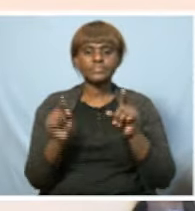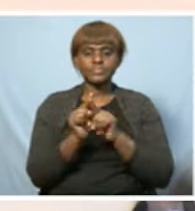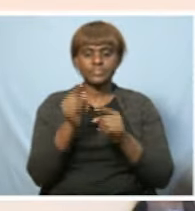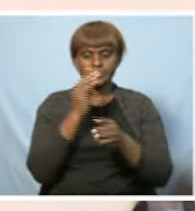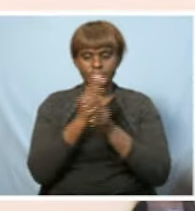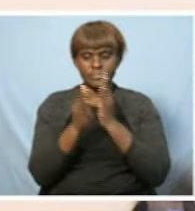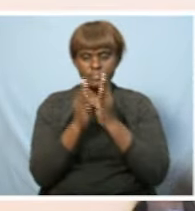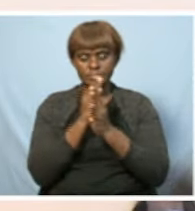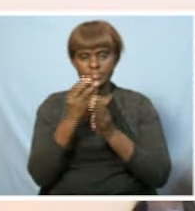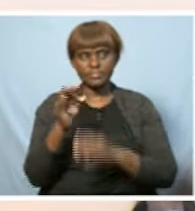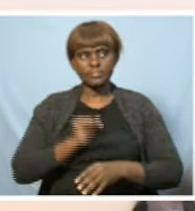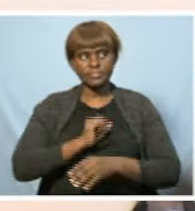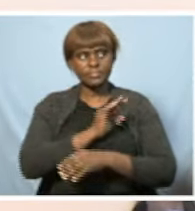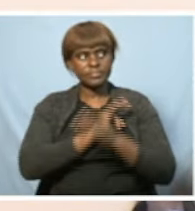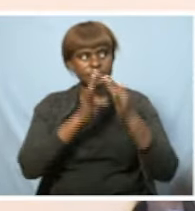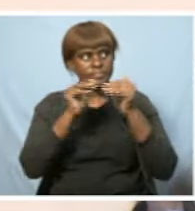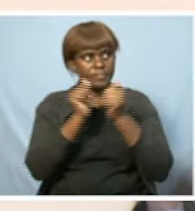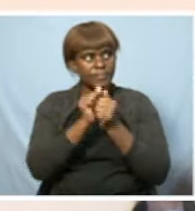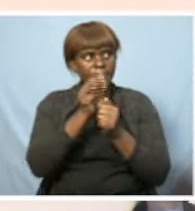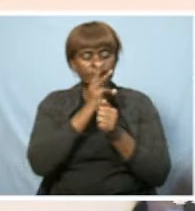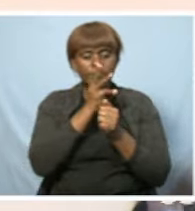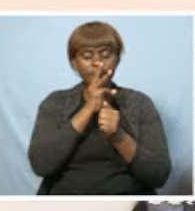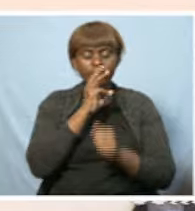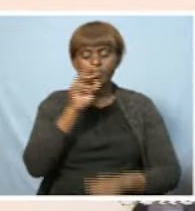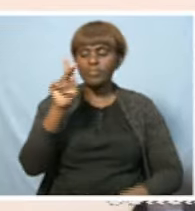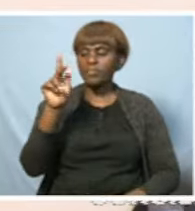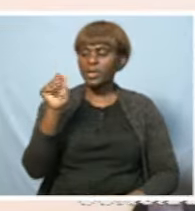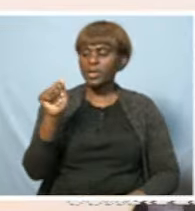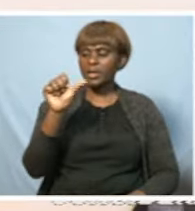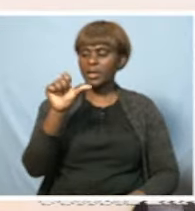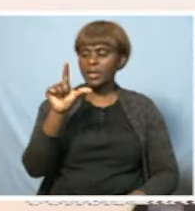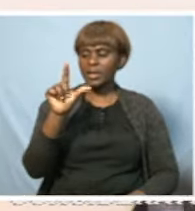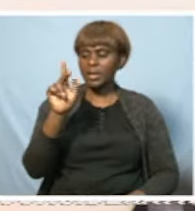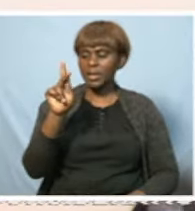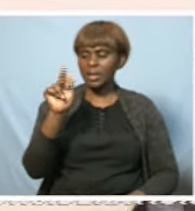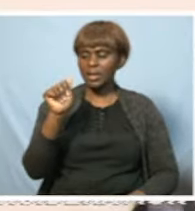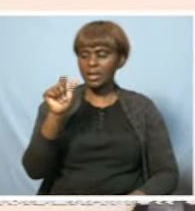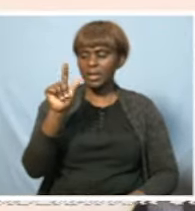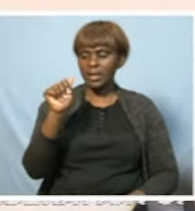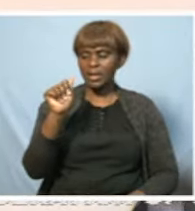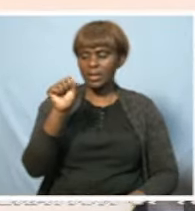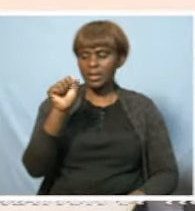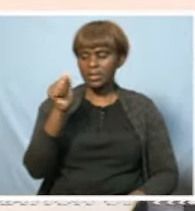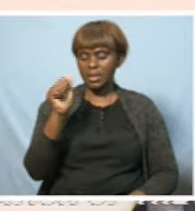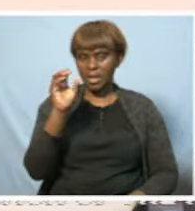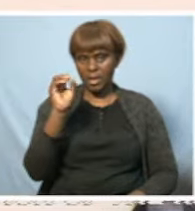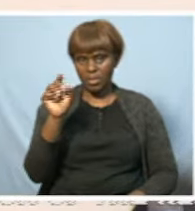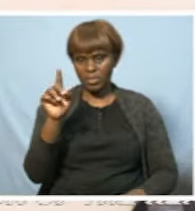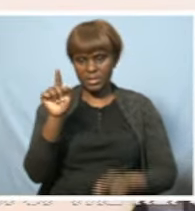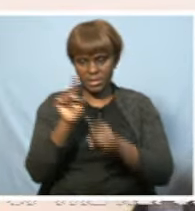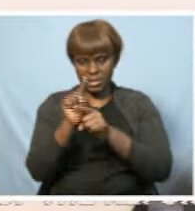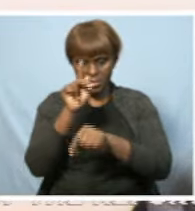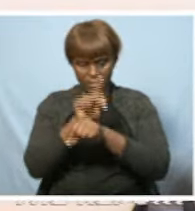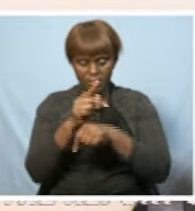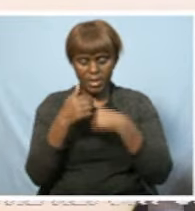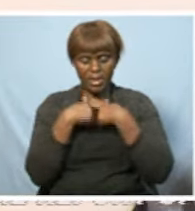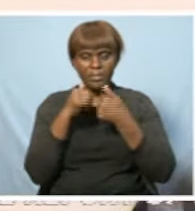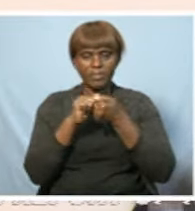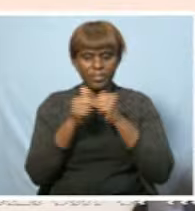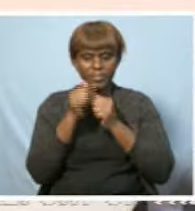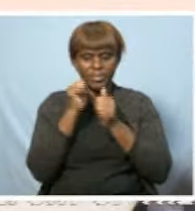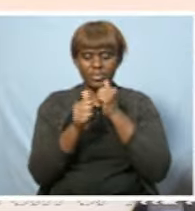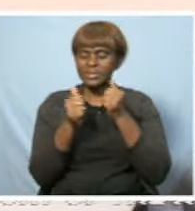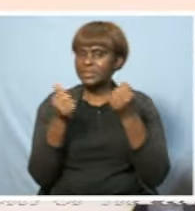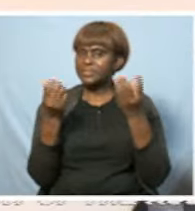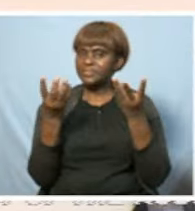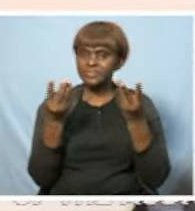Construction of a staff house with water system at Kalasau Community School. Chair, this contract was also affected by the inability of management